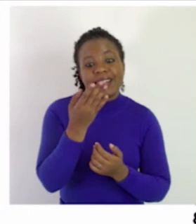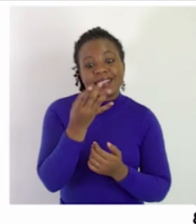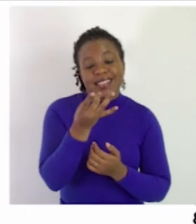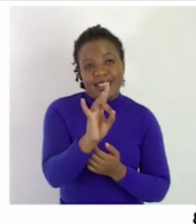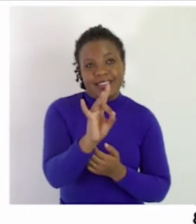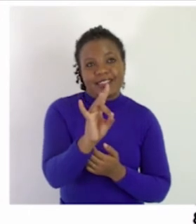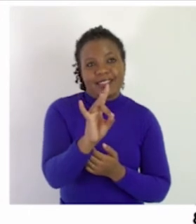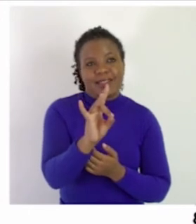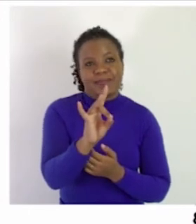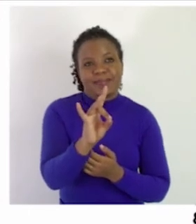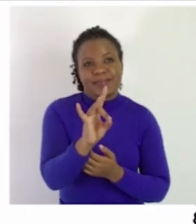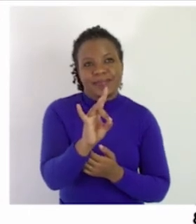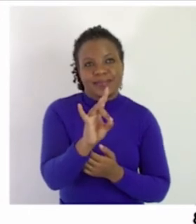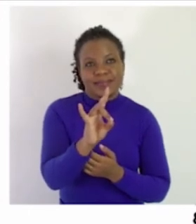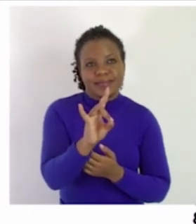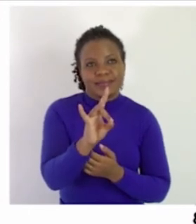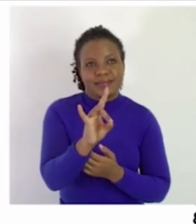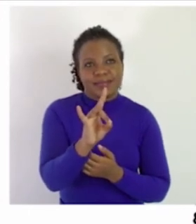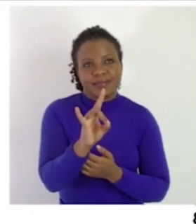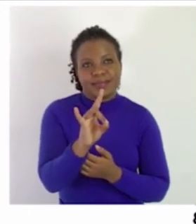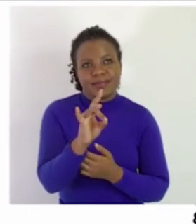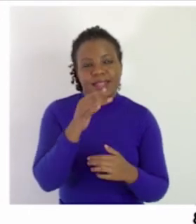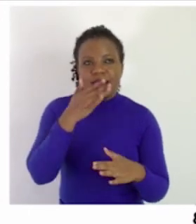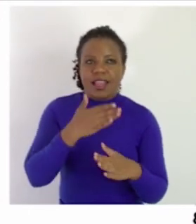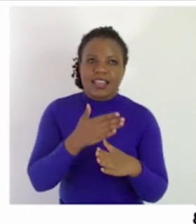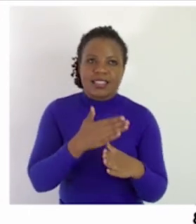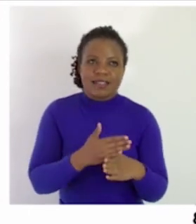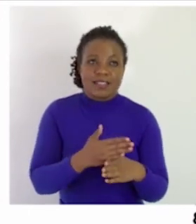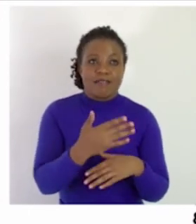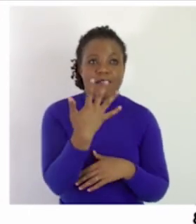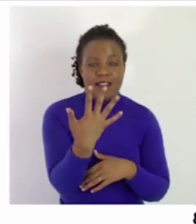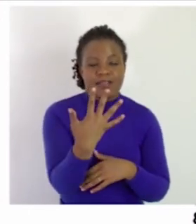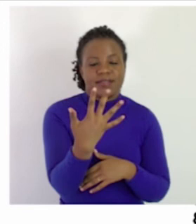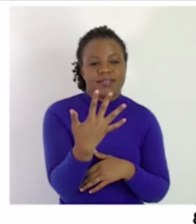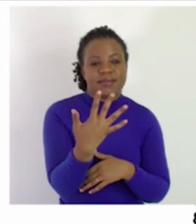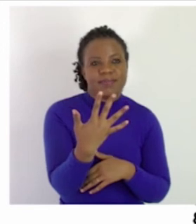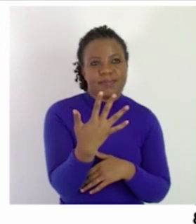8. We have activity 5.